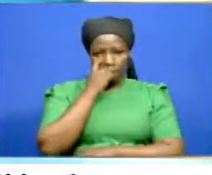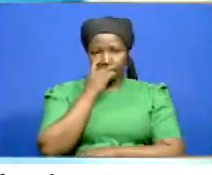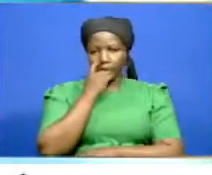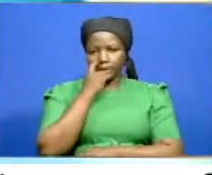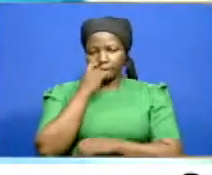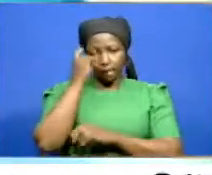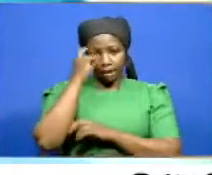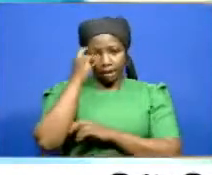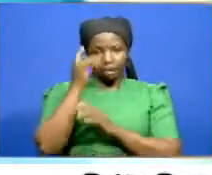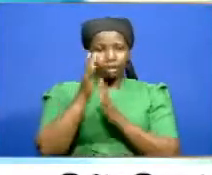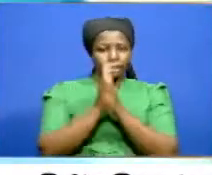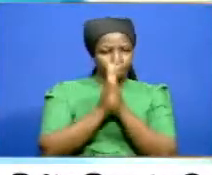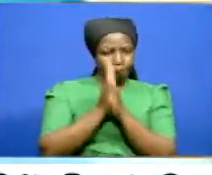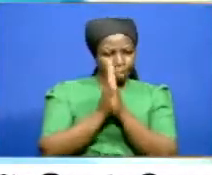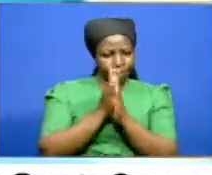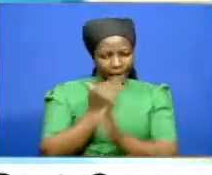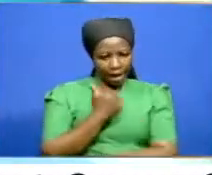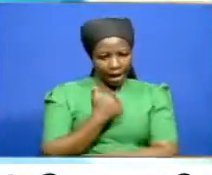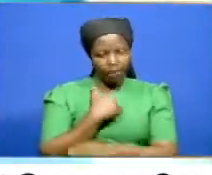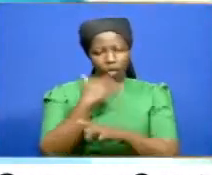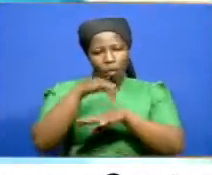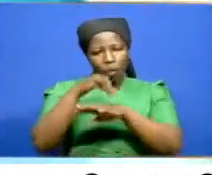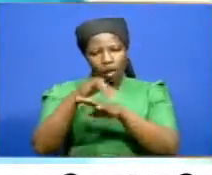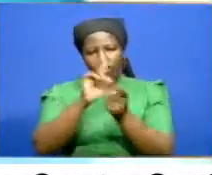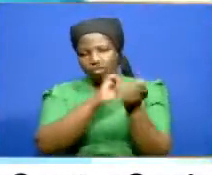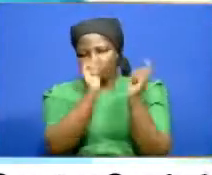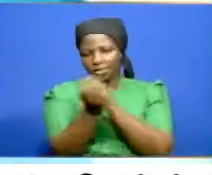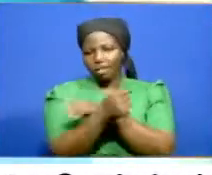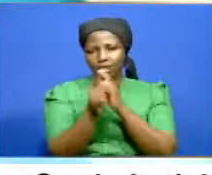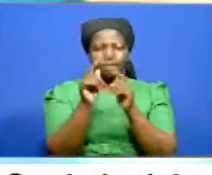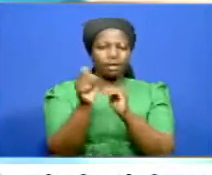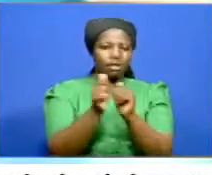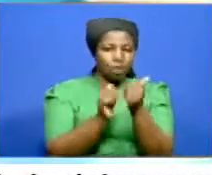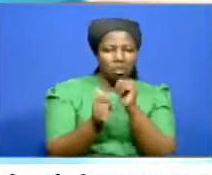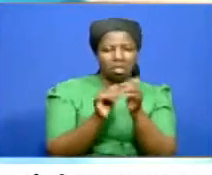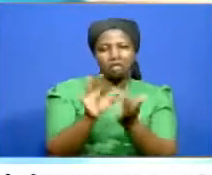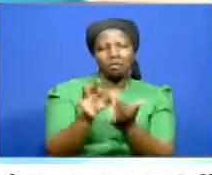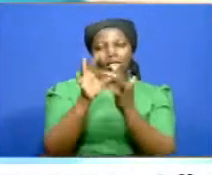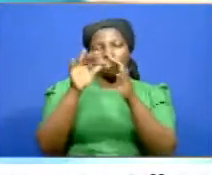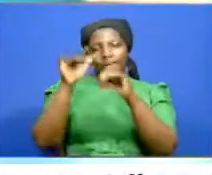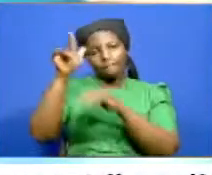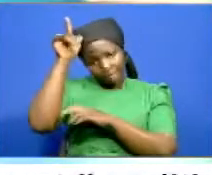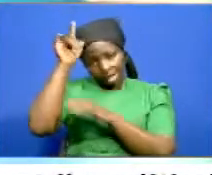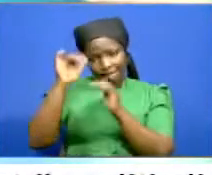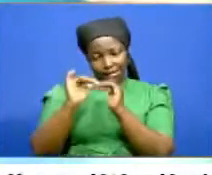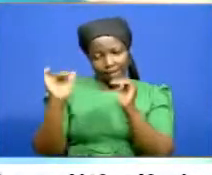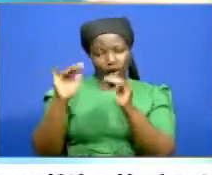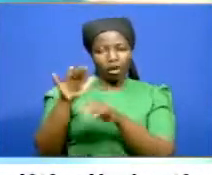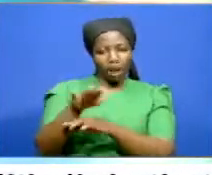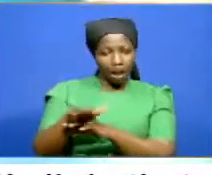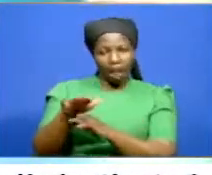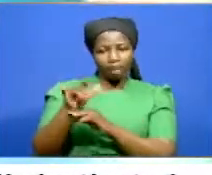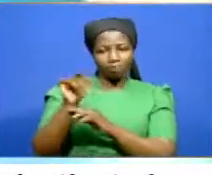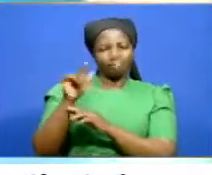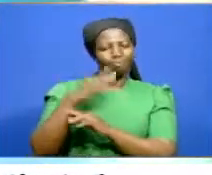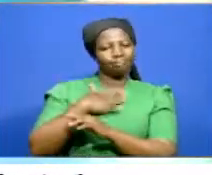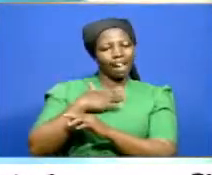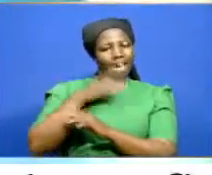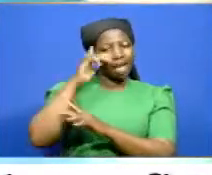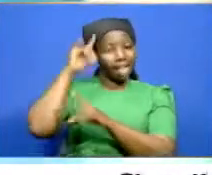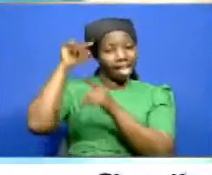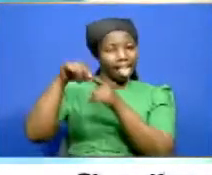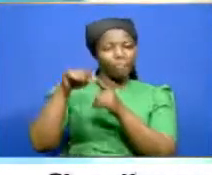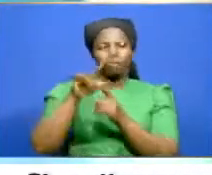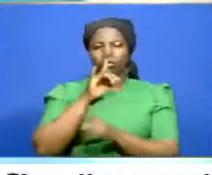terms of, you know, trying to change the game, especially at the grassroots level, has always been my drive. And I'm one